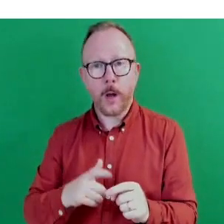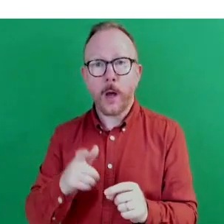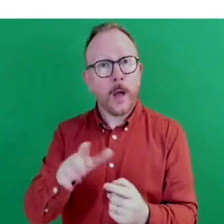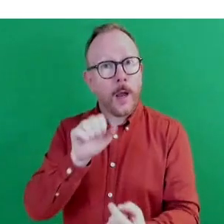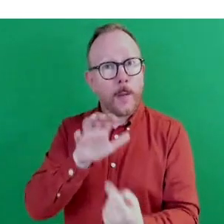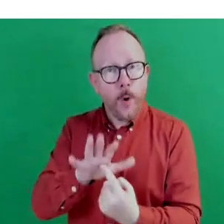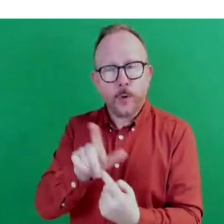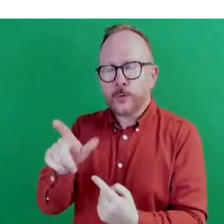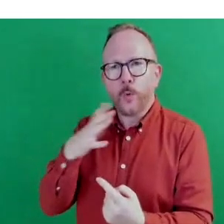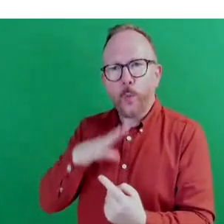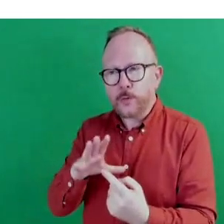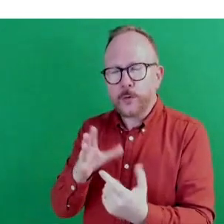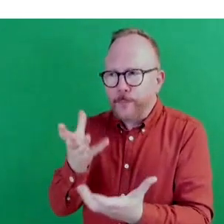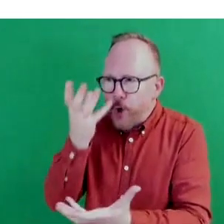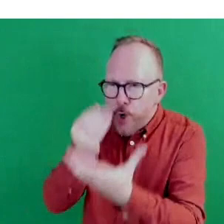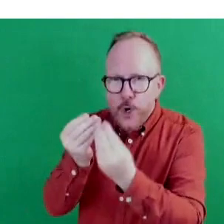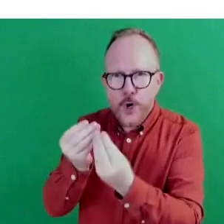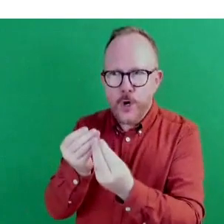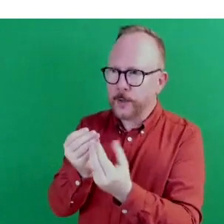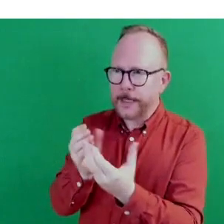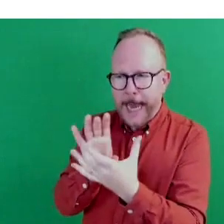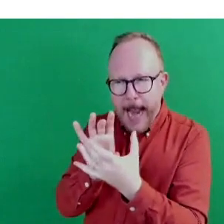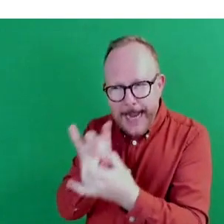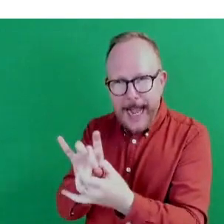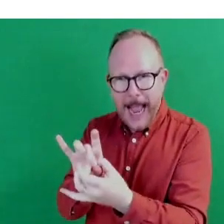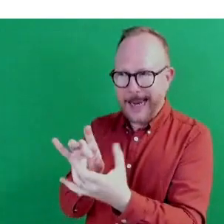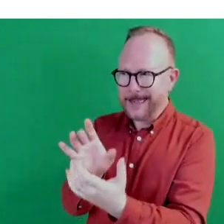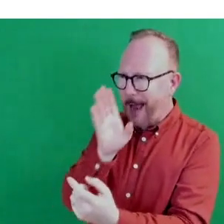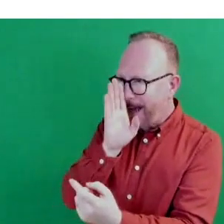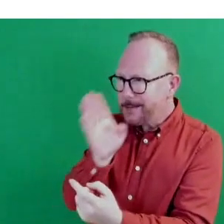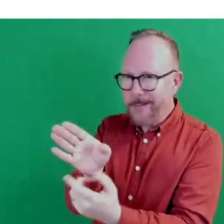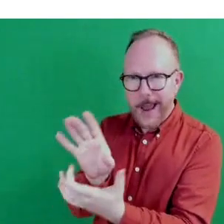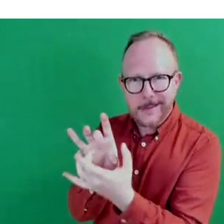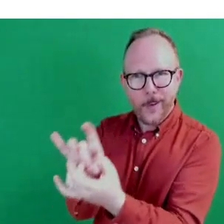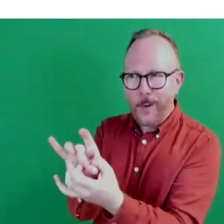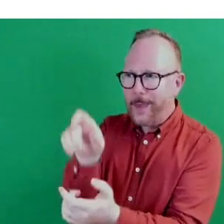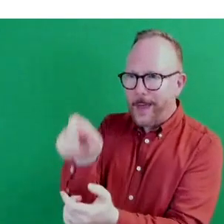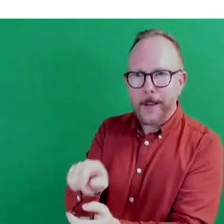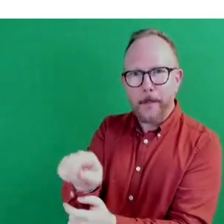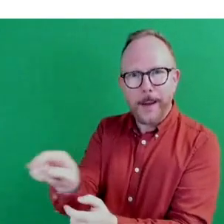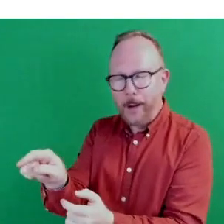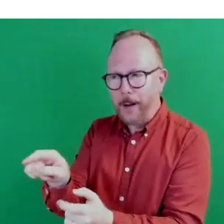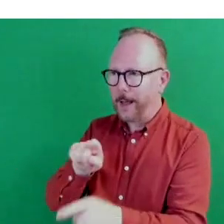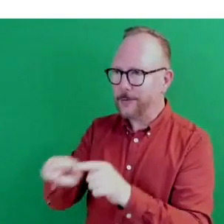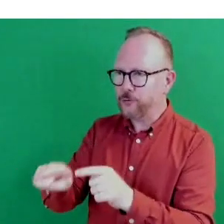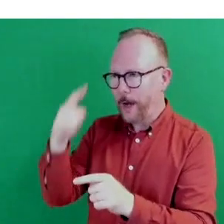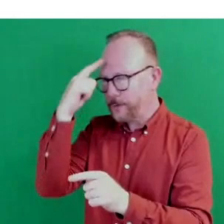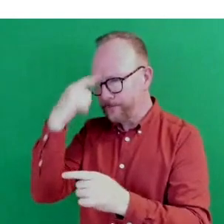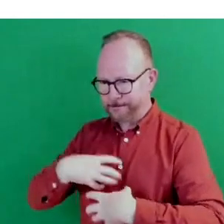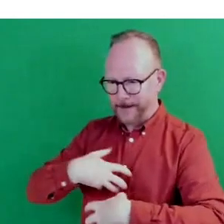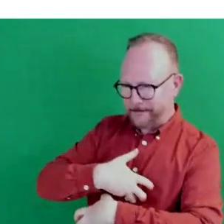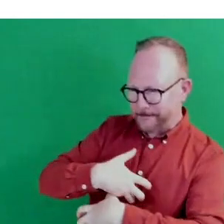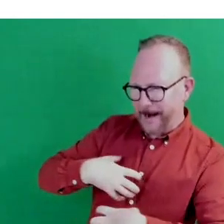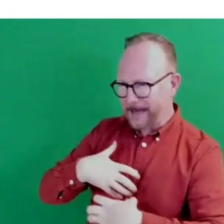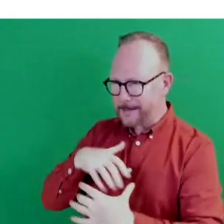work, I suppose, and with direct work with people, and working in a really flexible way to try and understand people's needs and difficulties